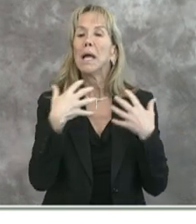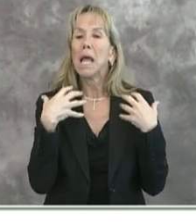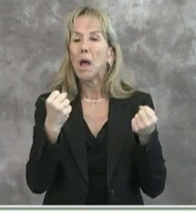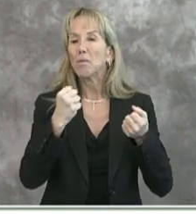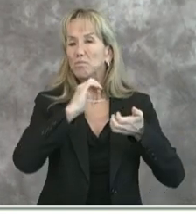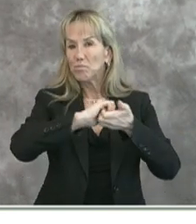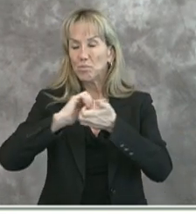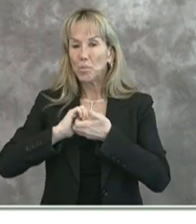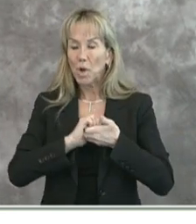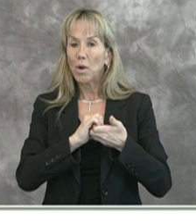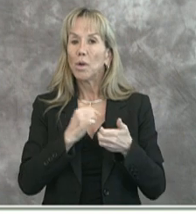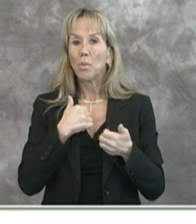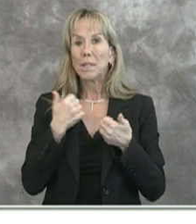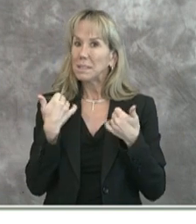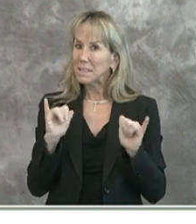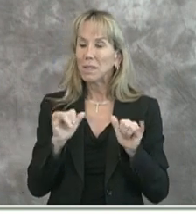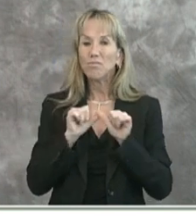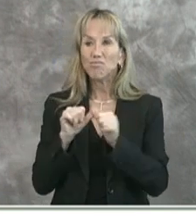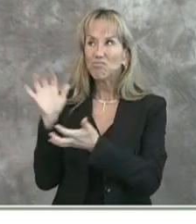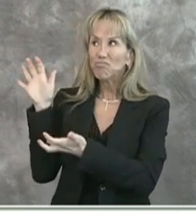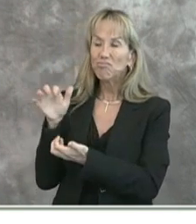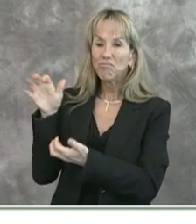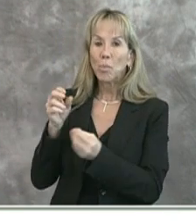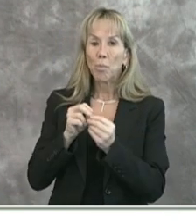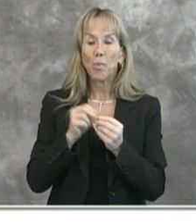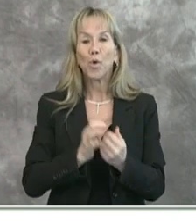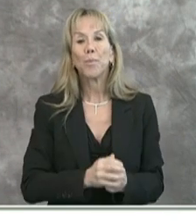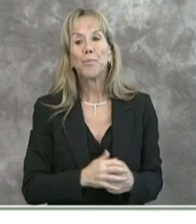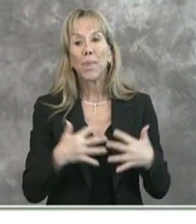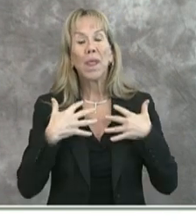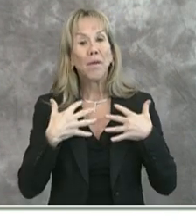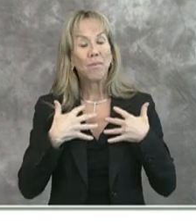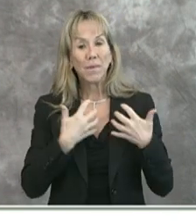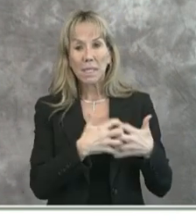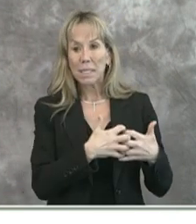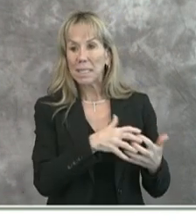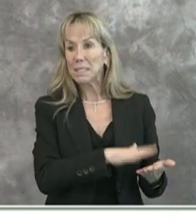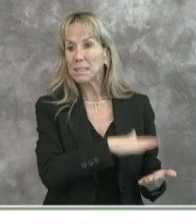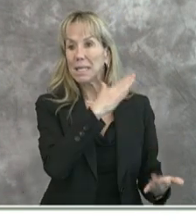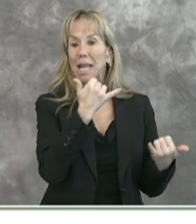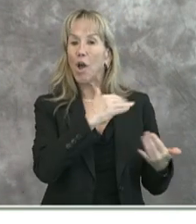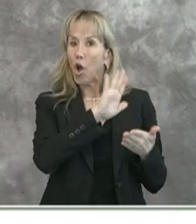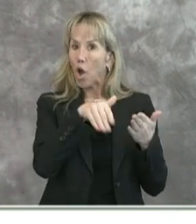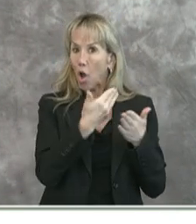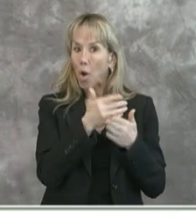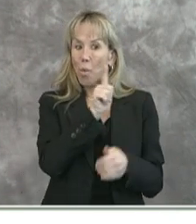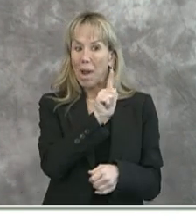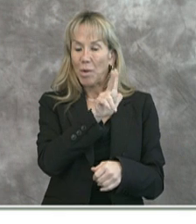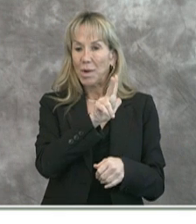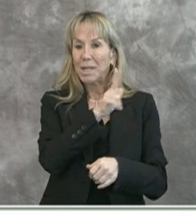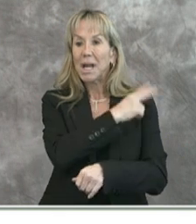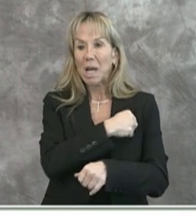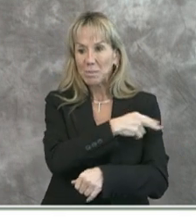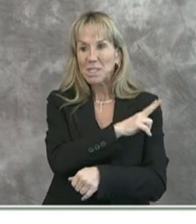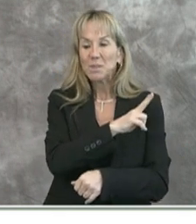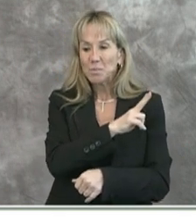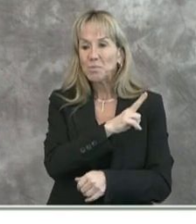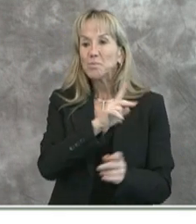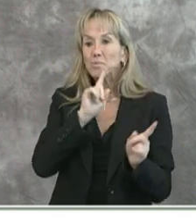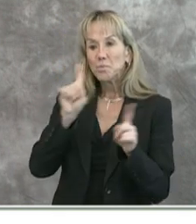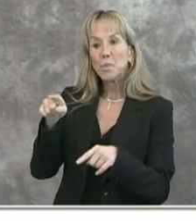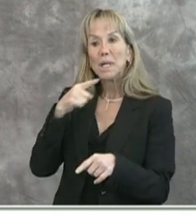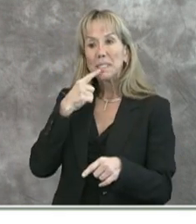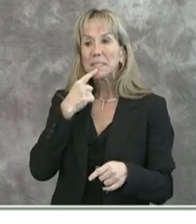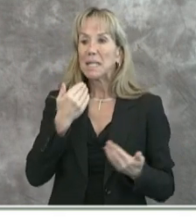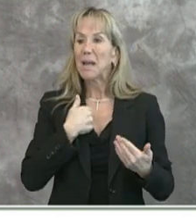and acquire more. Ventilators, all 23 of 23 hospitals reporting 577 available